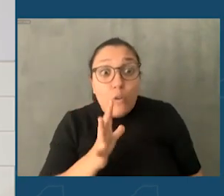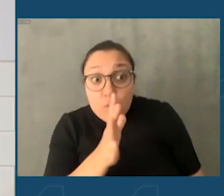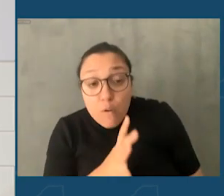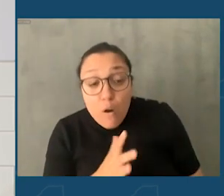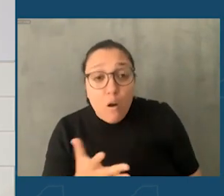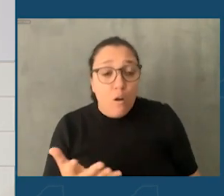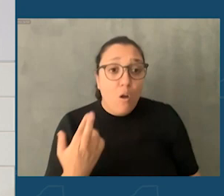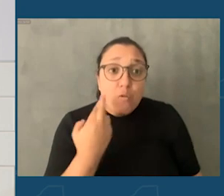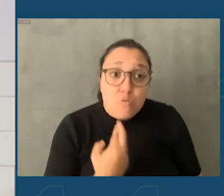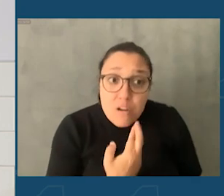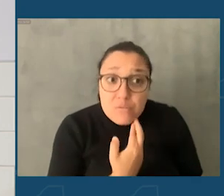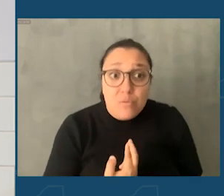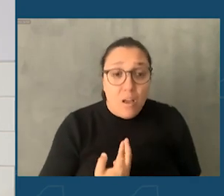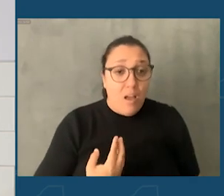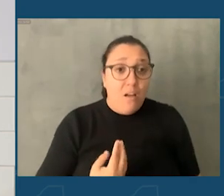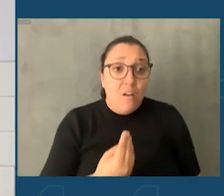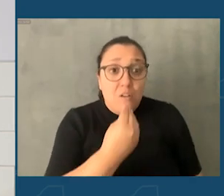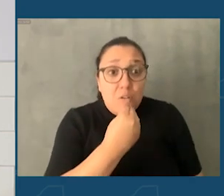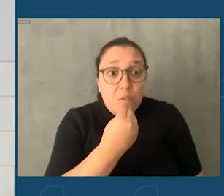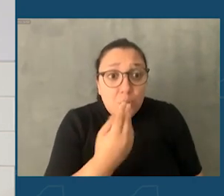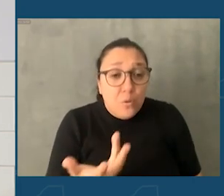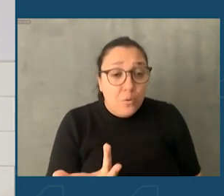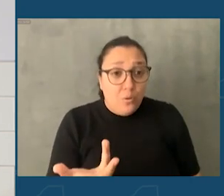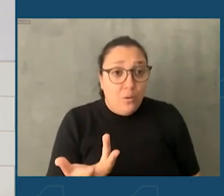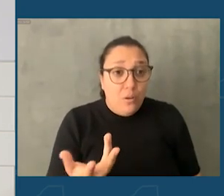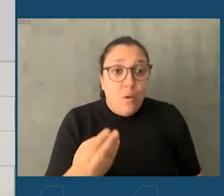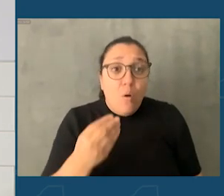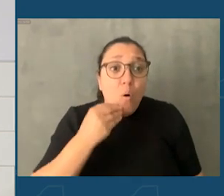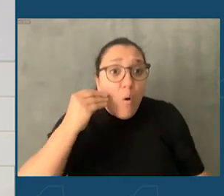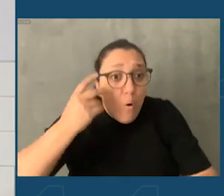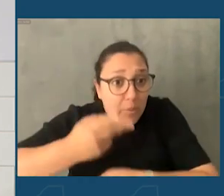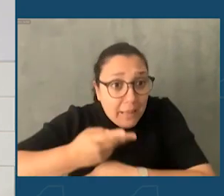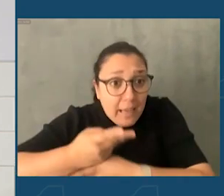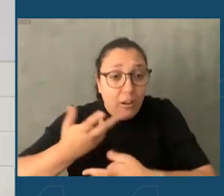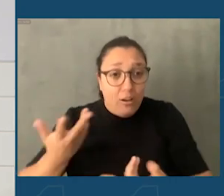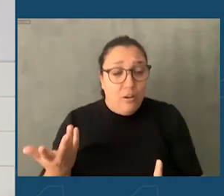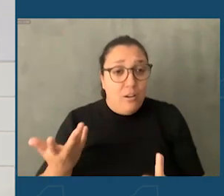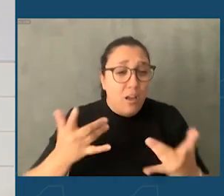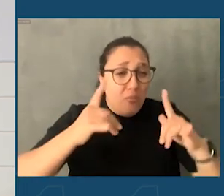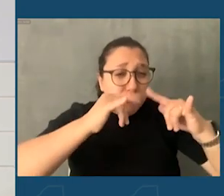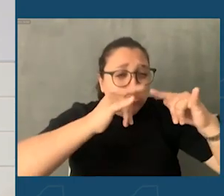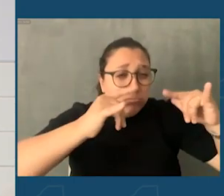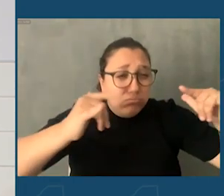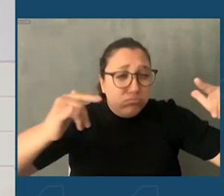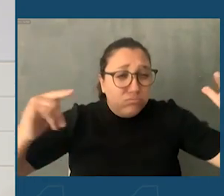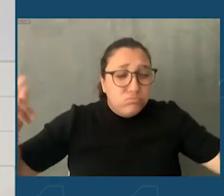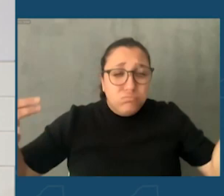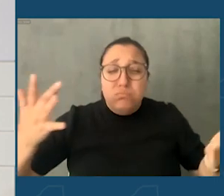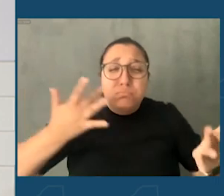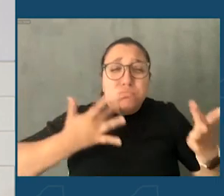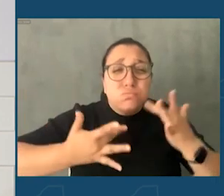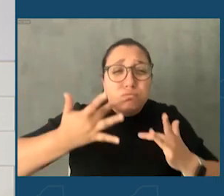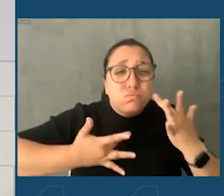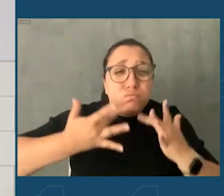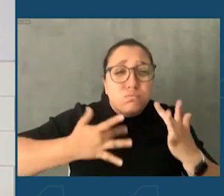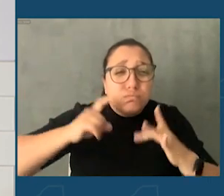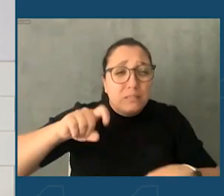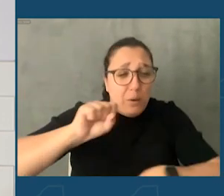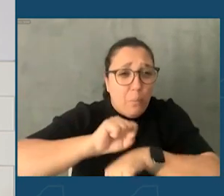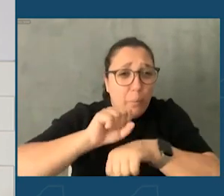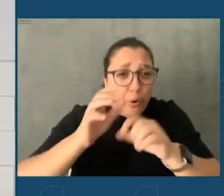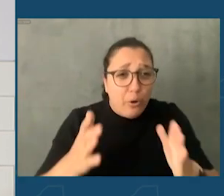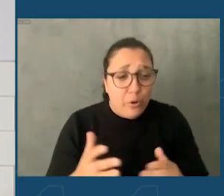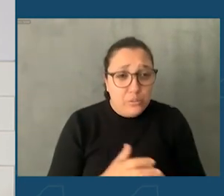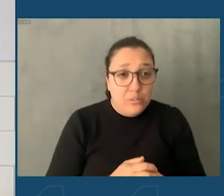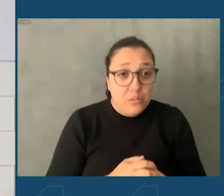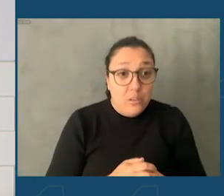care, transportation, and manufacturing fields all need labor. And the lady in the harbor right